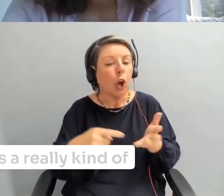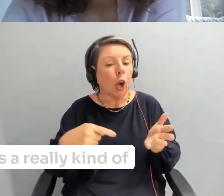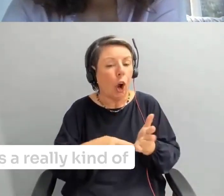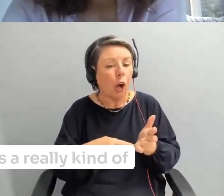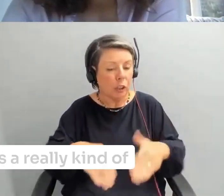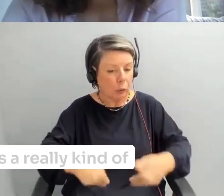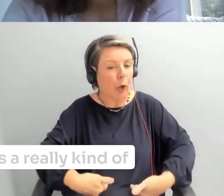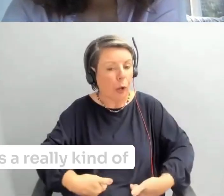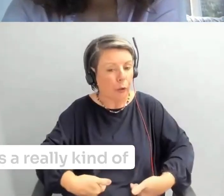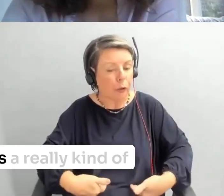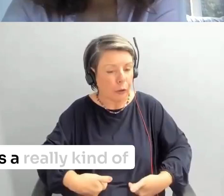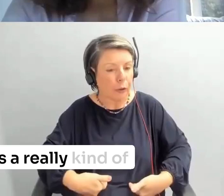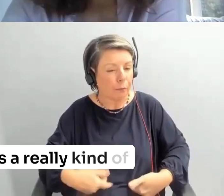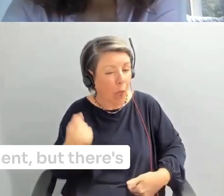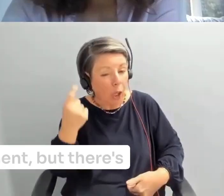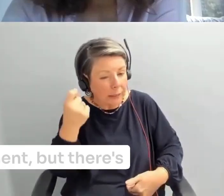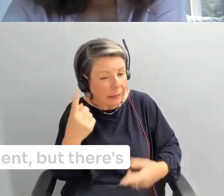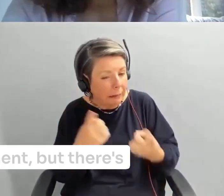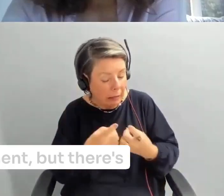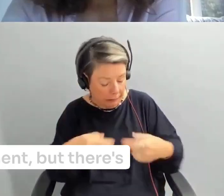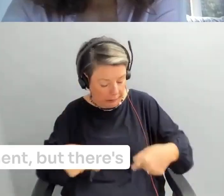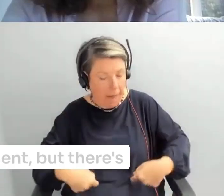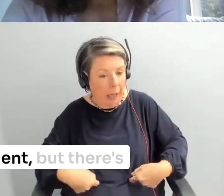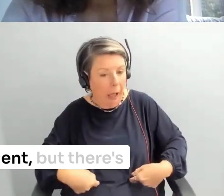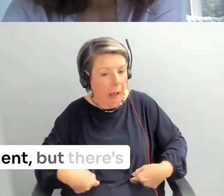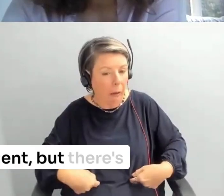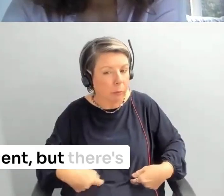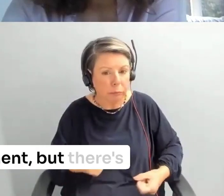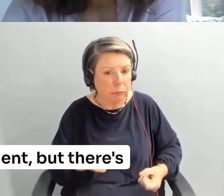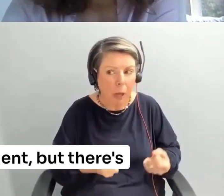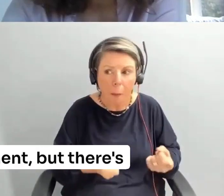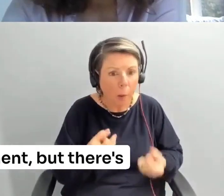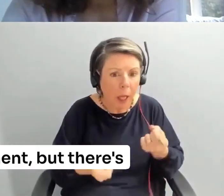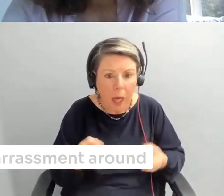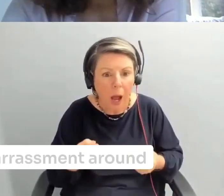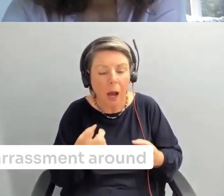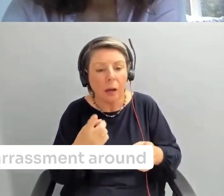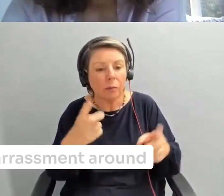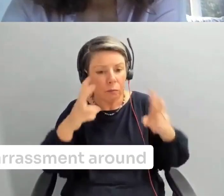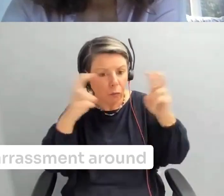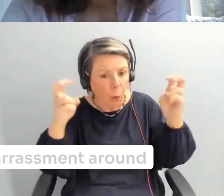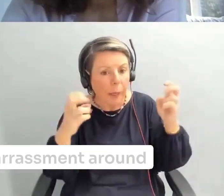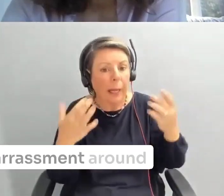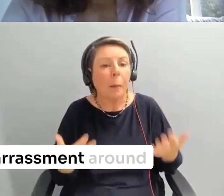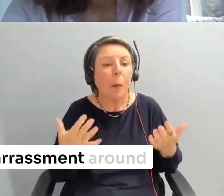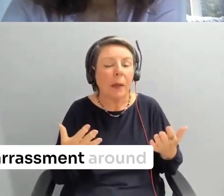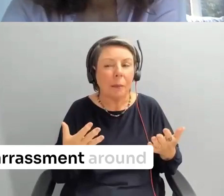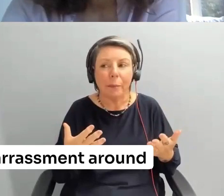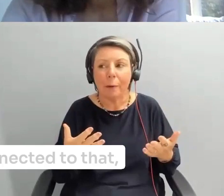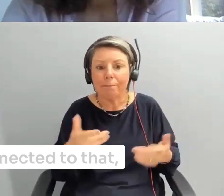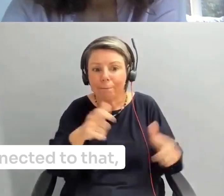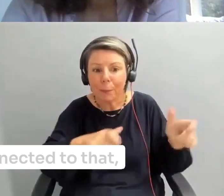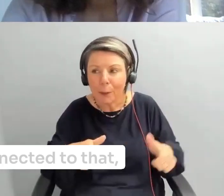understanding things around your gut, it's a really kind of popular topic at the moment, but there's still very much that kind of